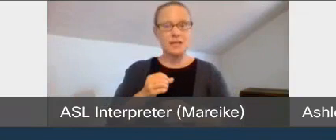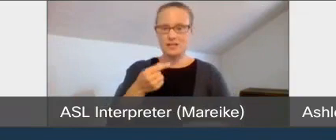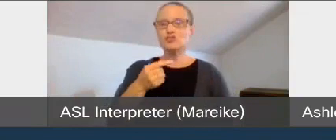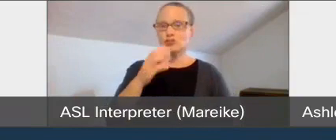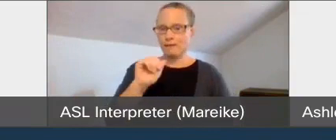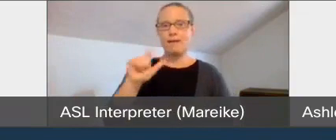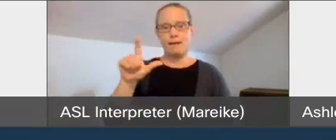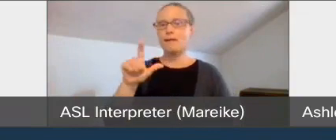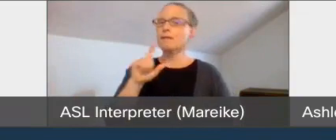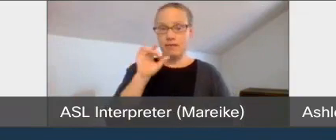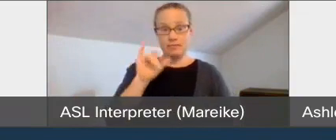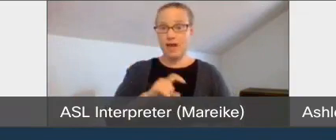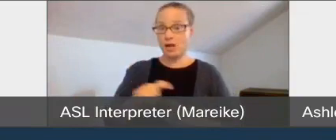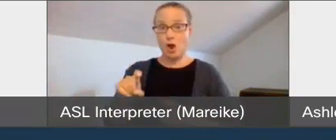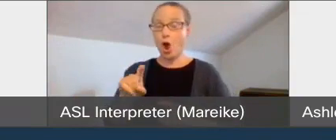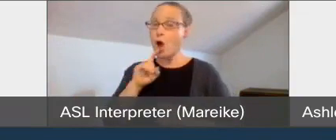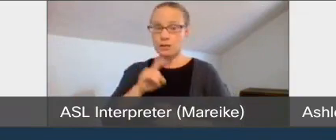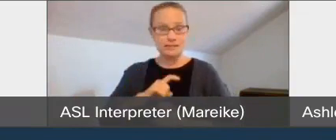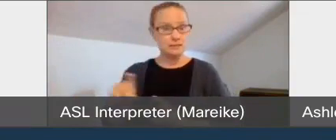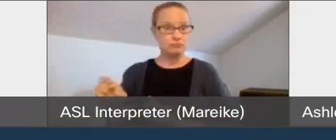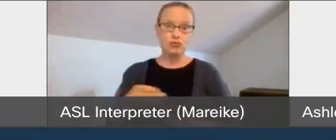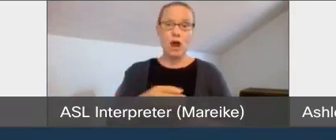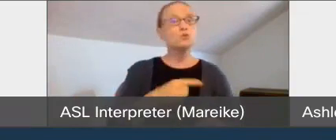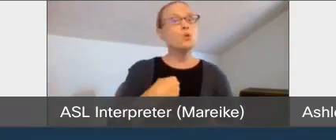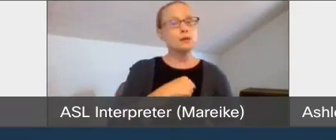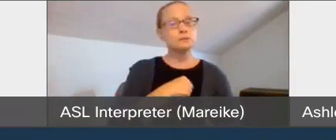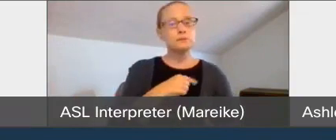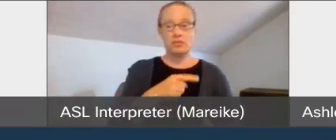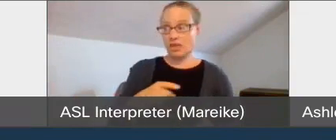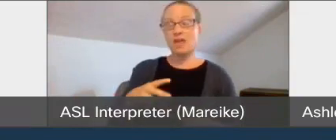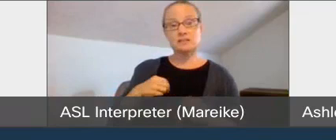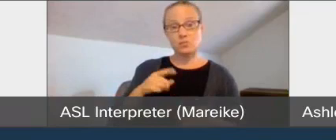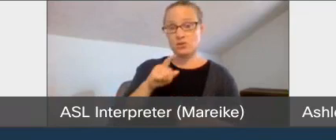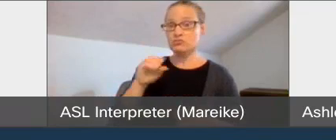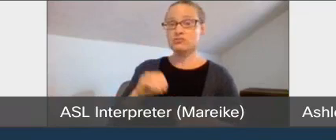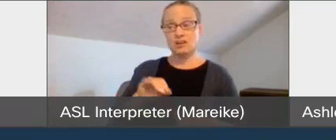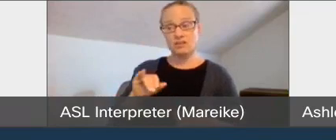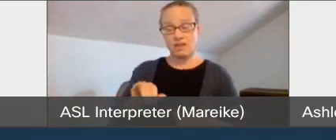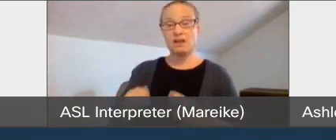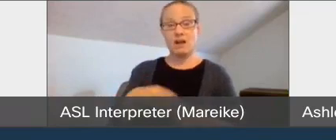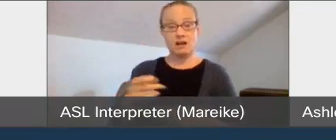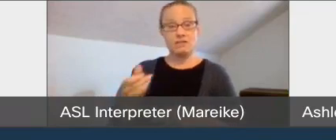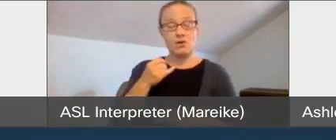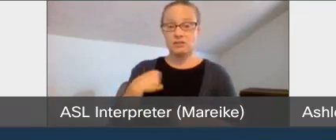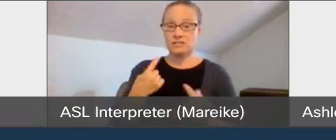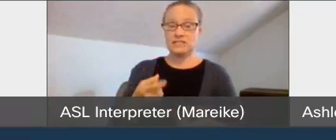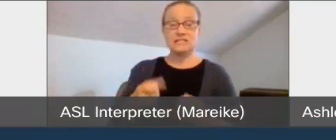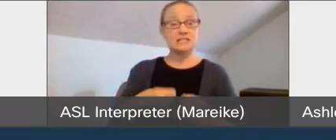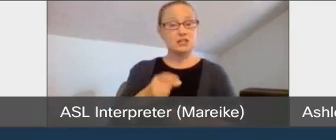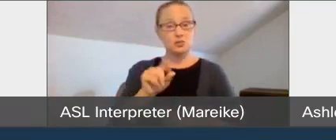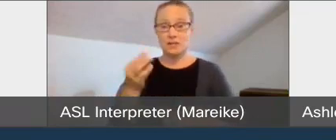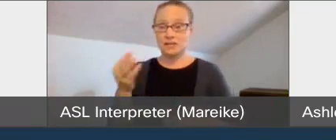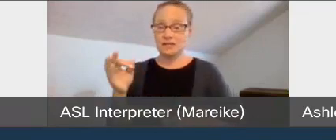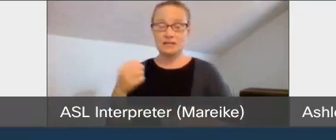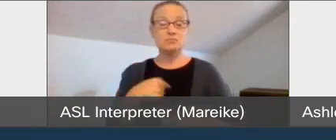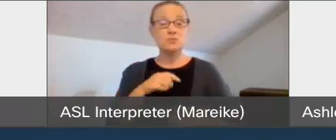gets routed to us, and they have taken 100% of those calls since 2019. We do mobile